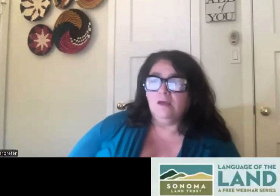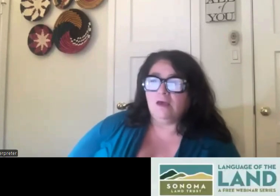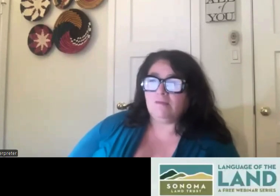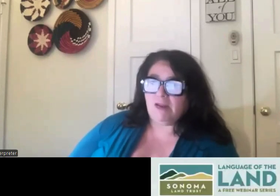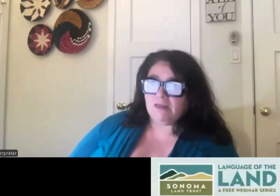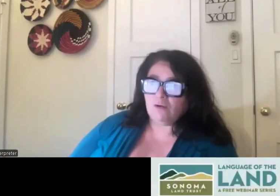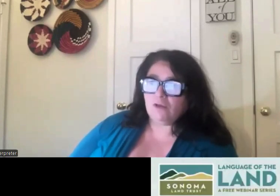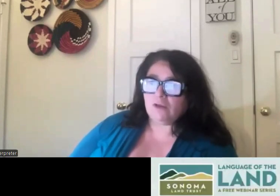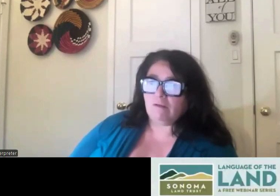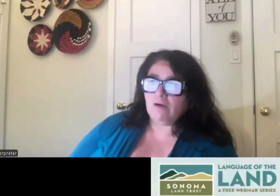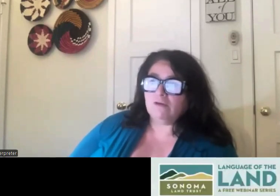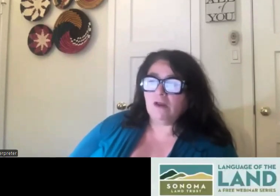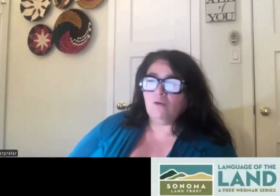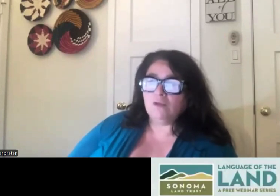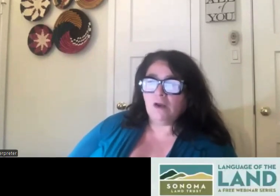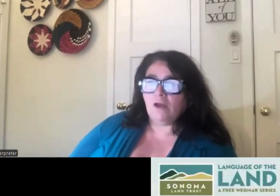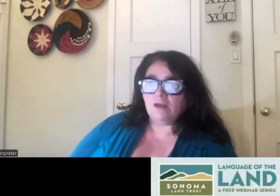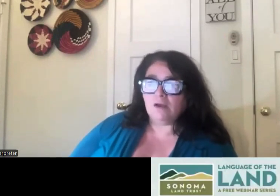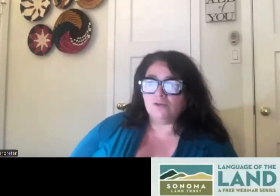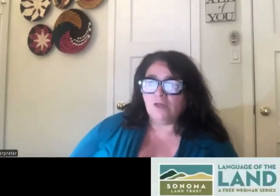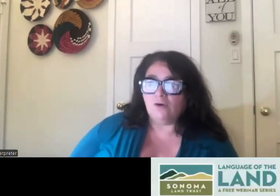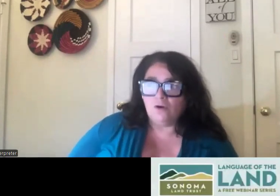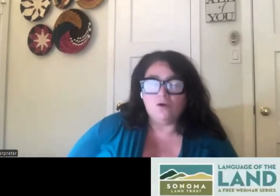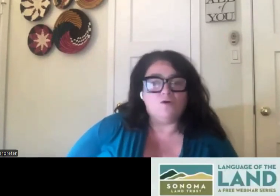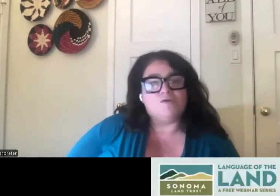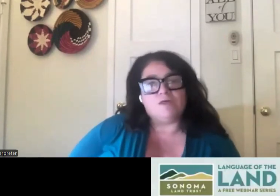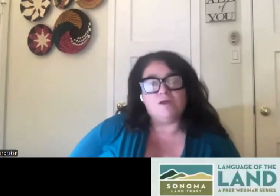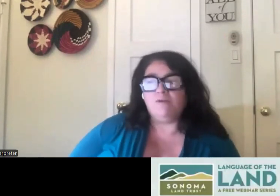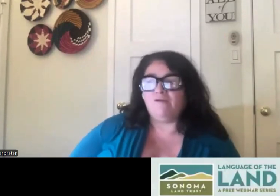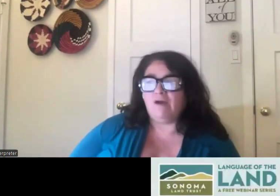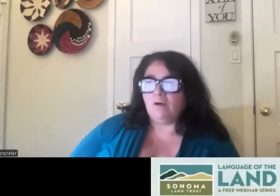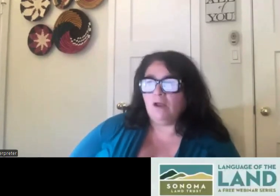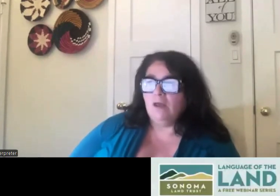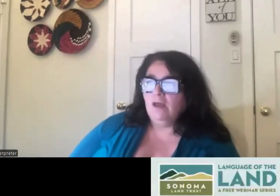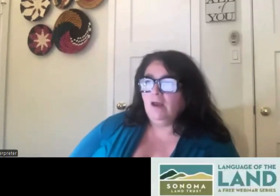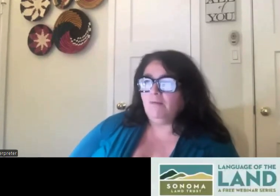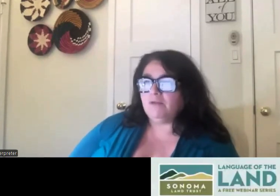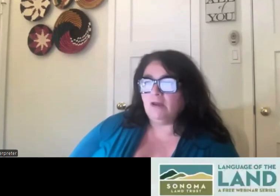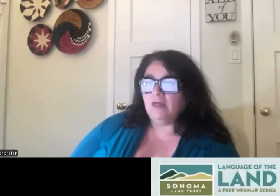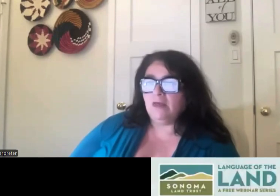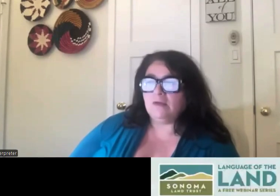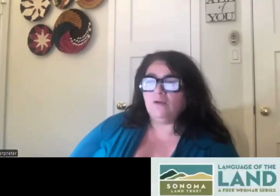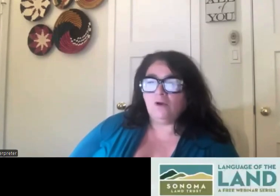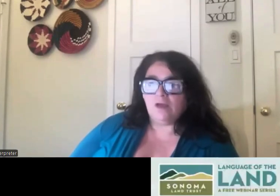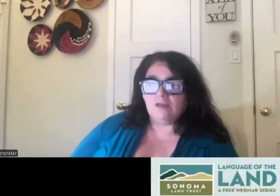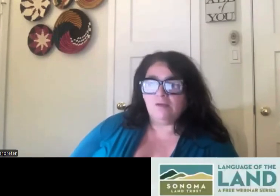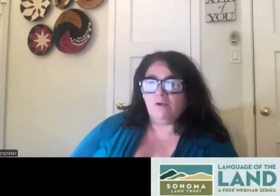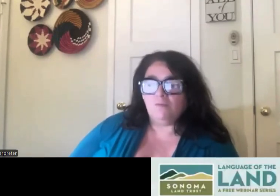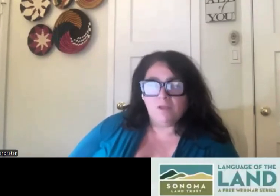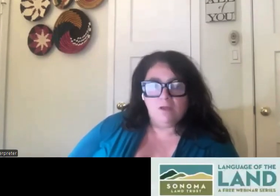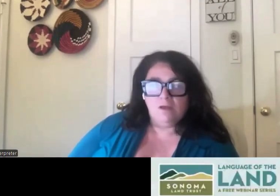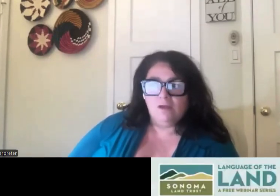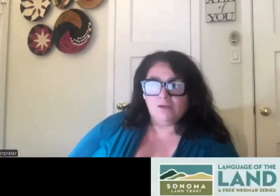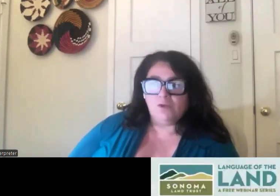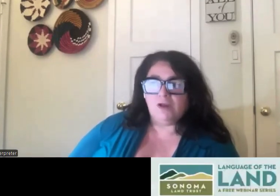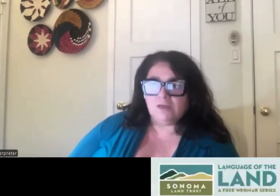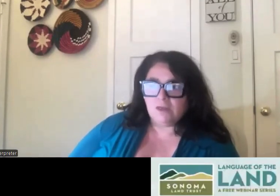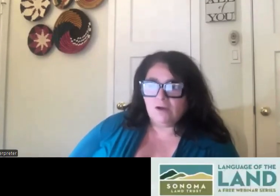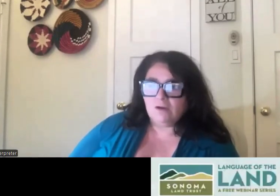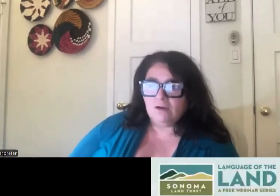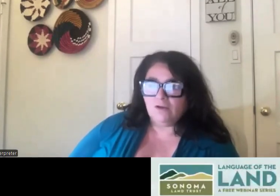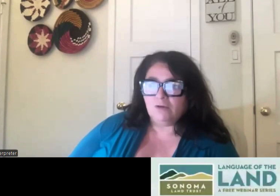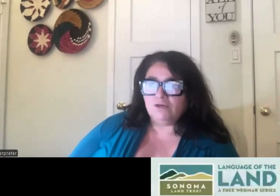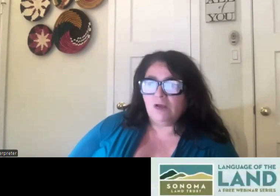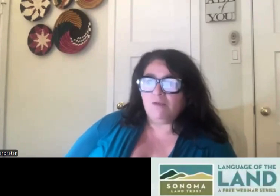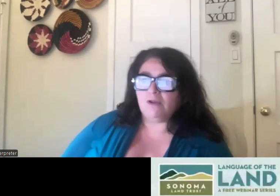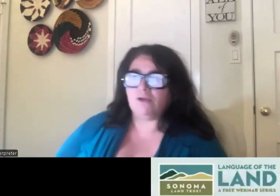consider donating. Your gift helps support land protection and preservation. To make a donation online to Sonoma Land Trust, all you have to do is go